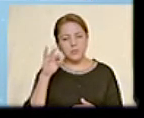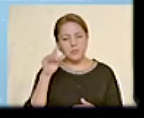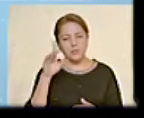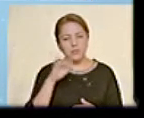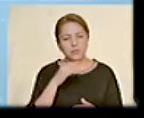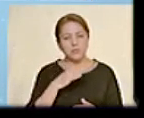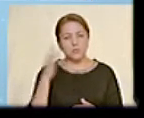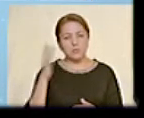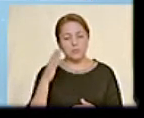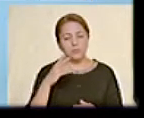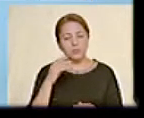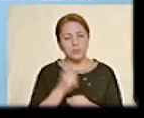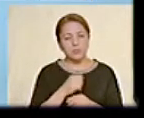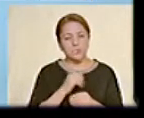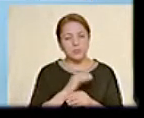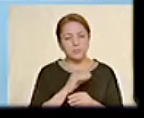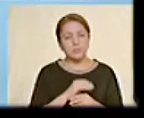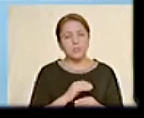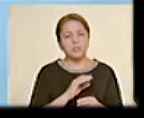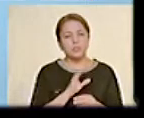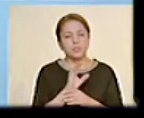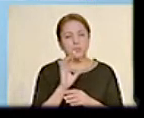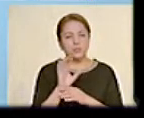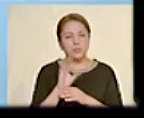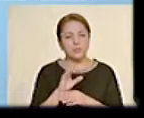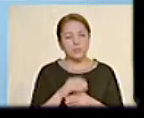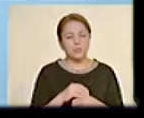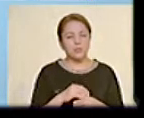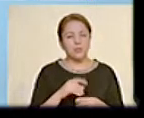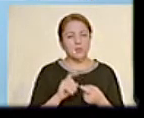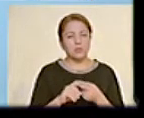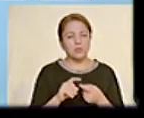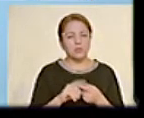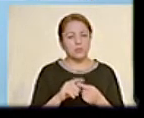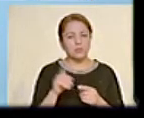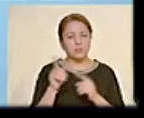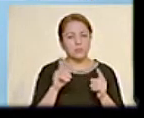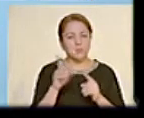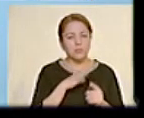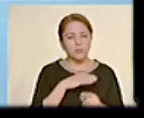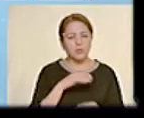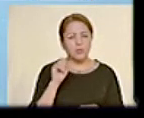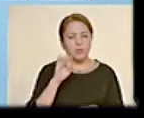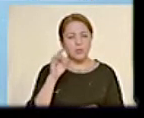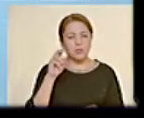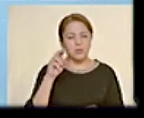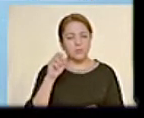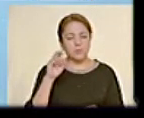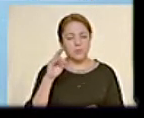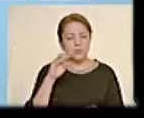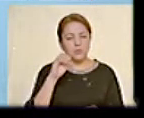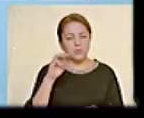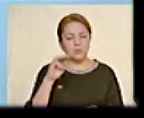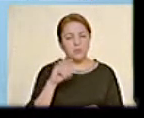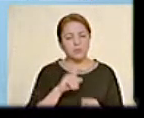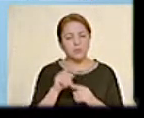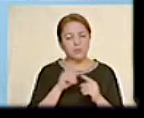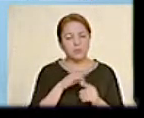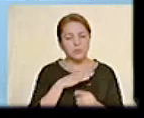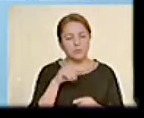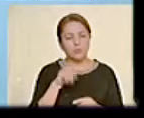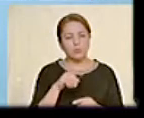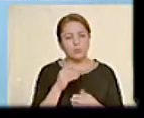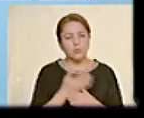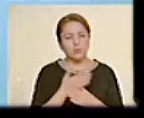aloqa tarmog'i asos bo'lgan. Aziz o'quvchilar, ARPANET tarmog'i yordamida aynan